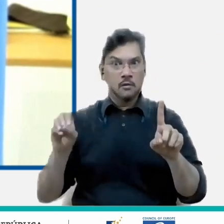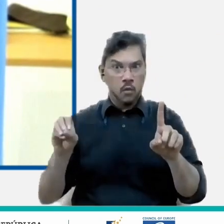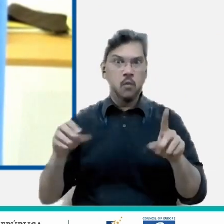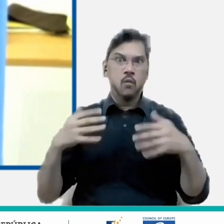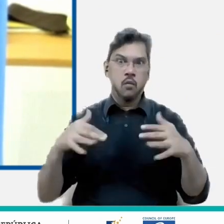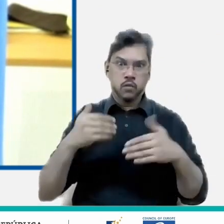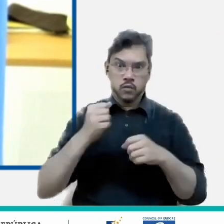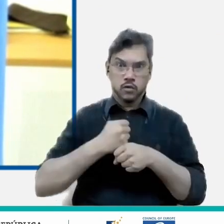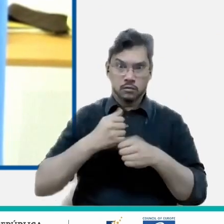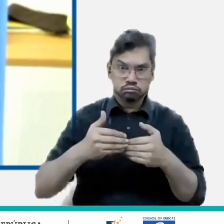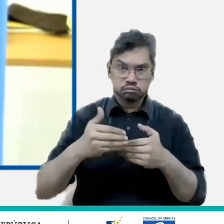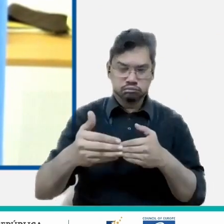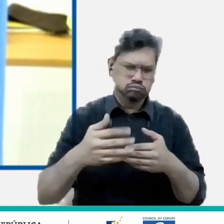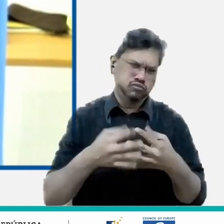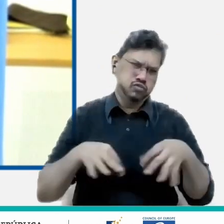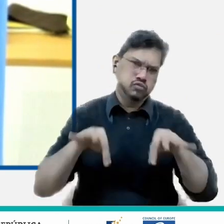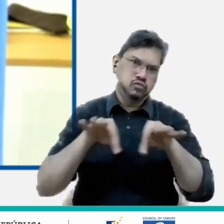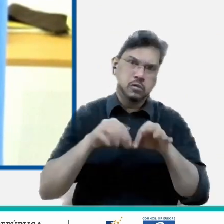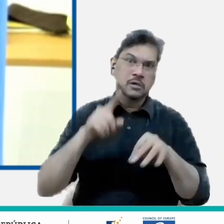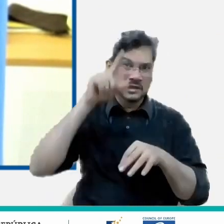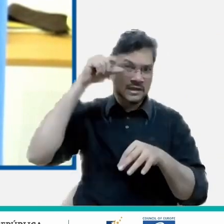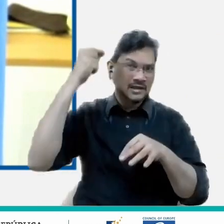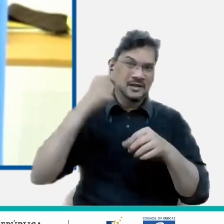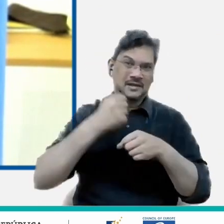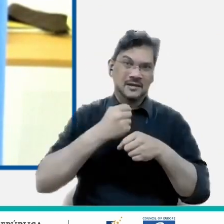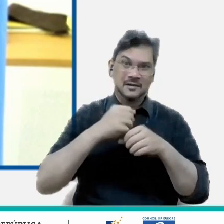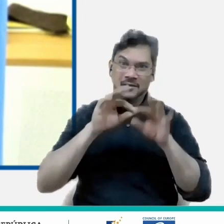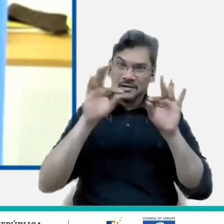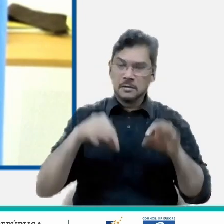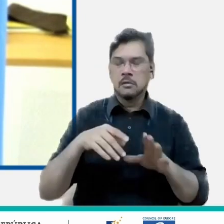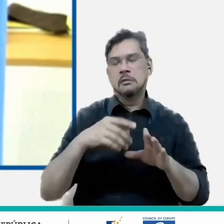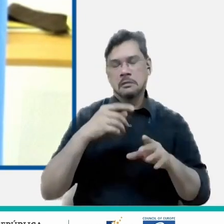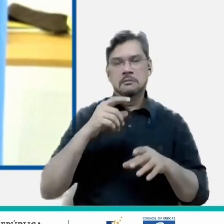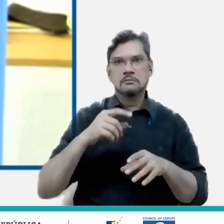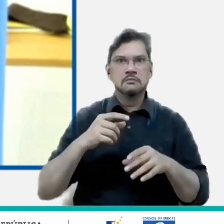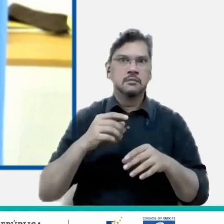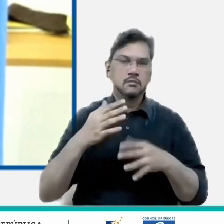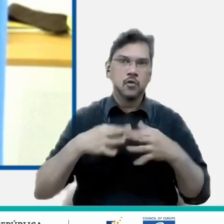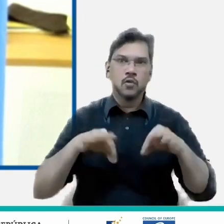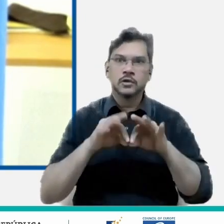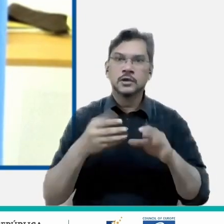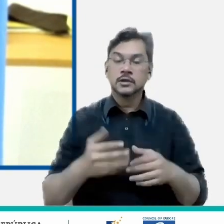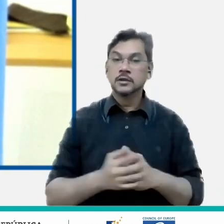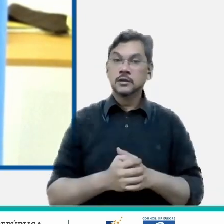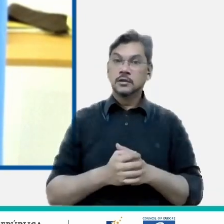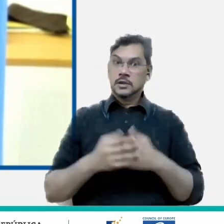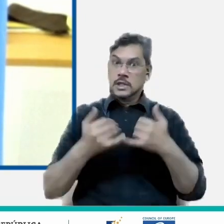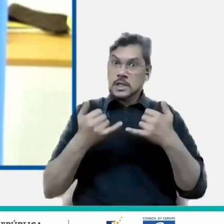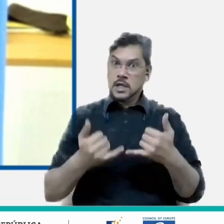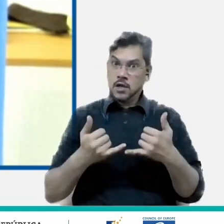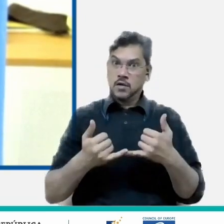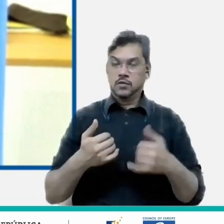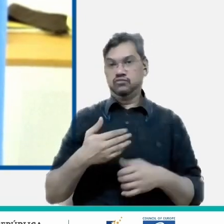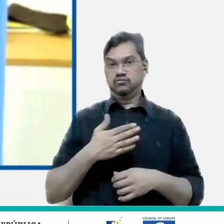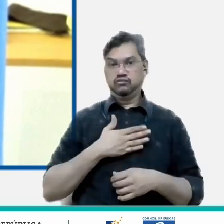like to share with you that indeed, as Octavian has mentioned, I'm currently the deputy head of UN Economic Commission